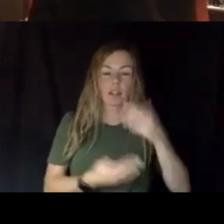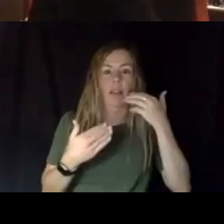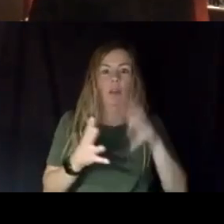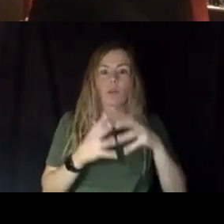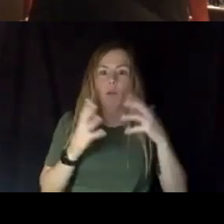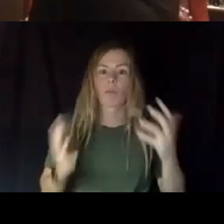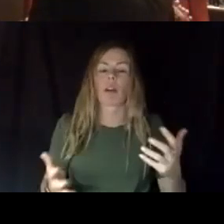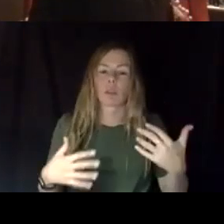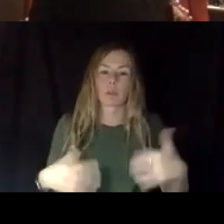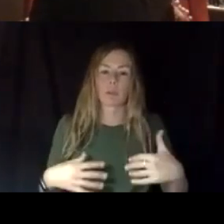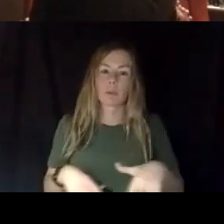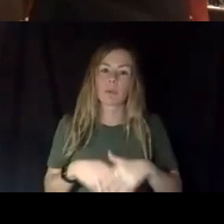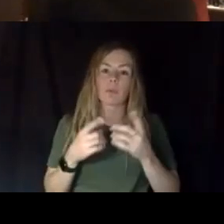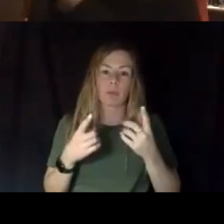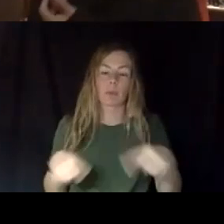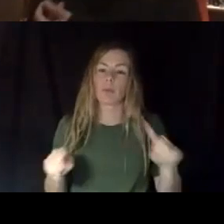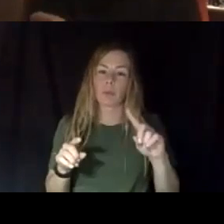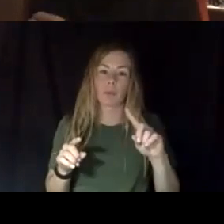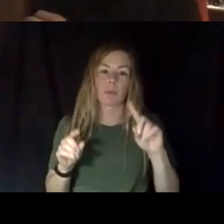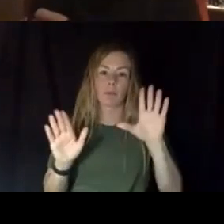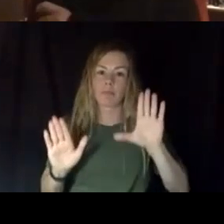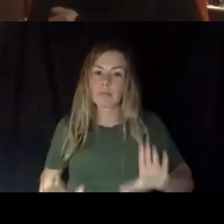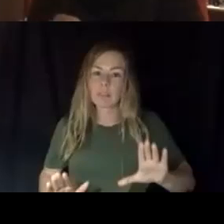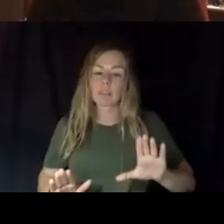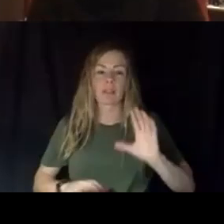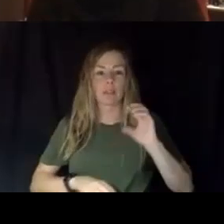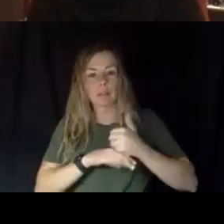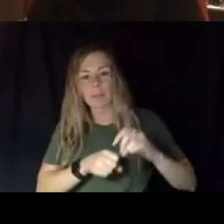holding down the whole city.